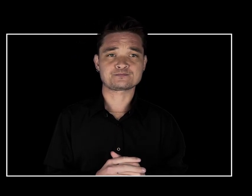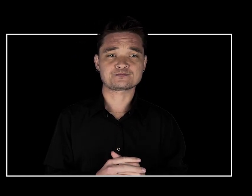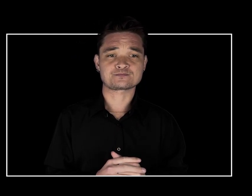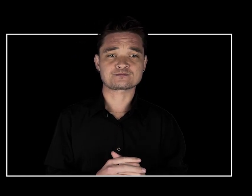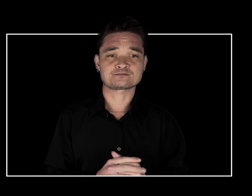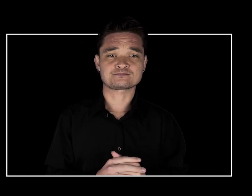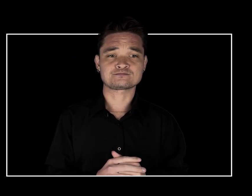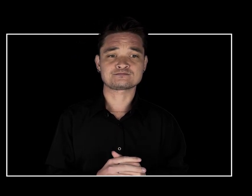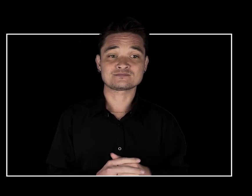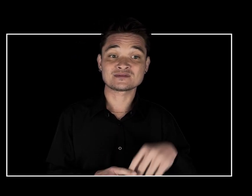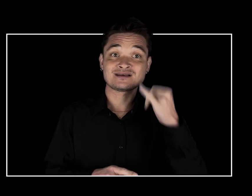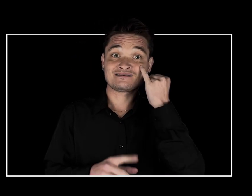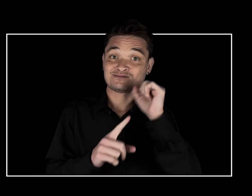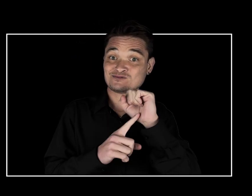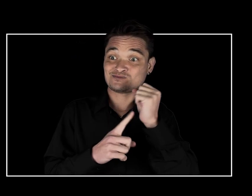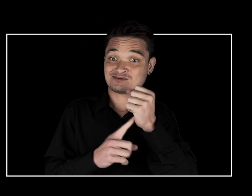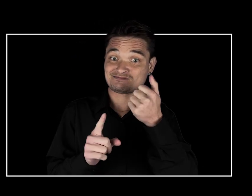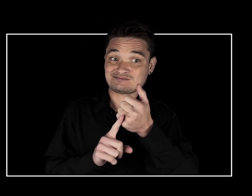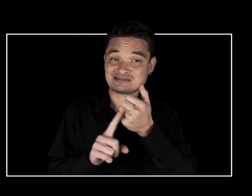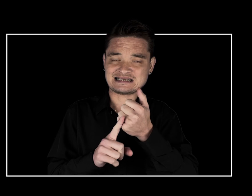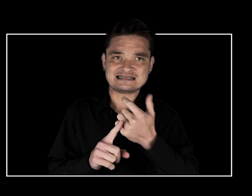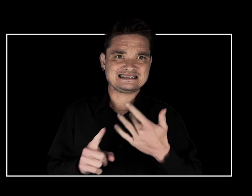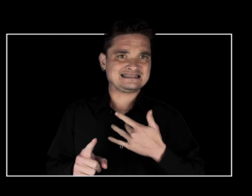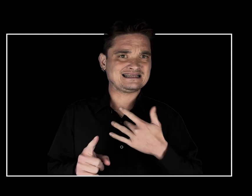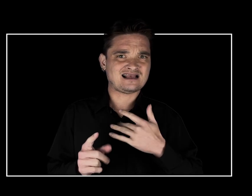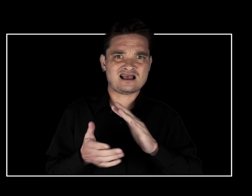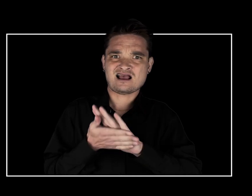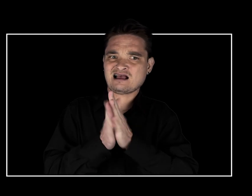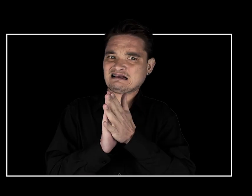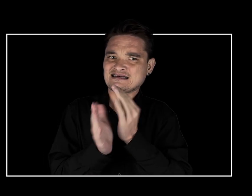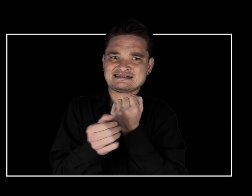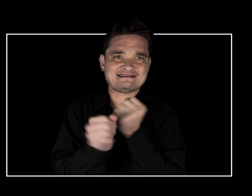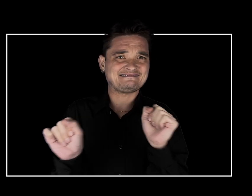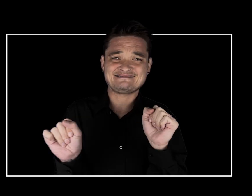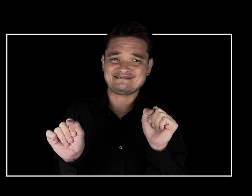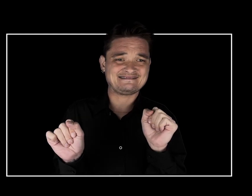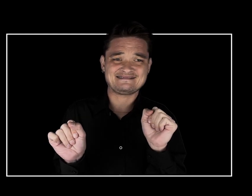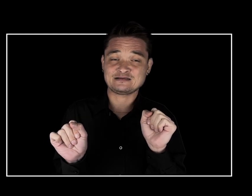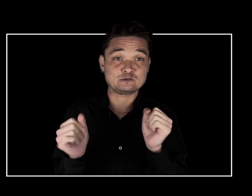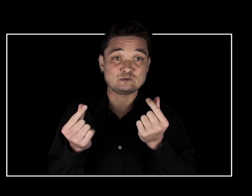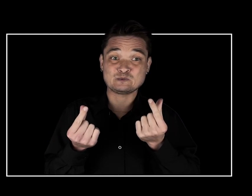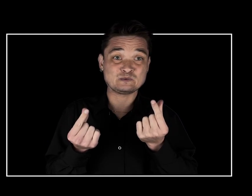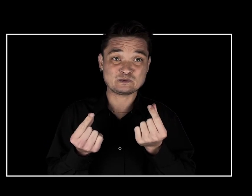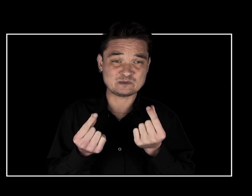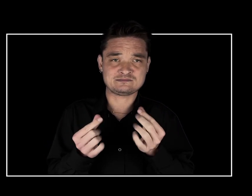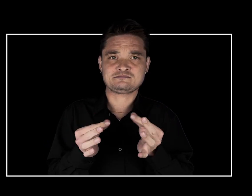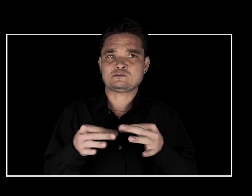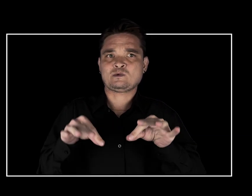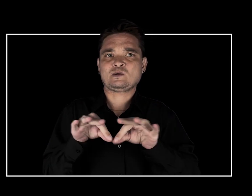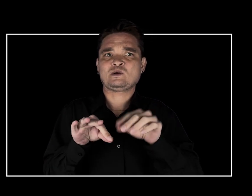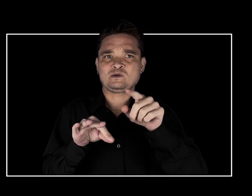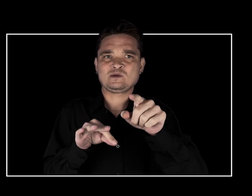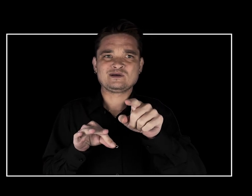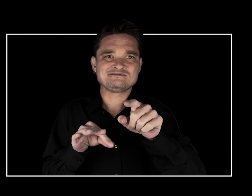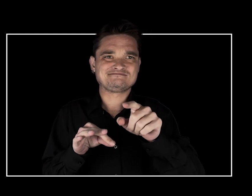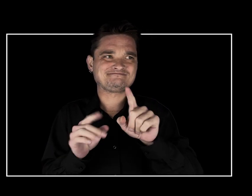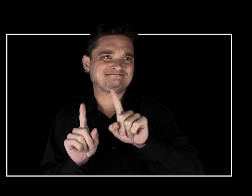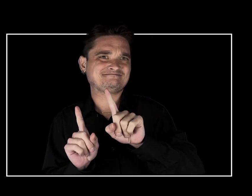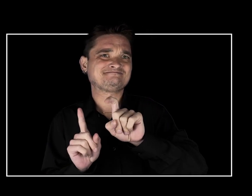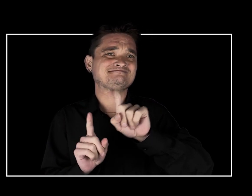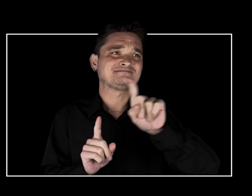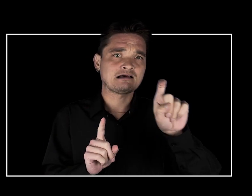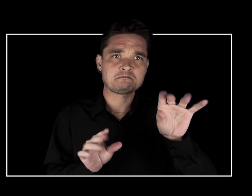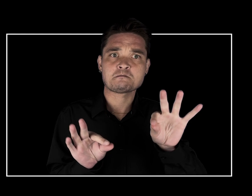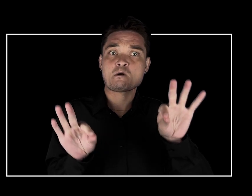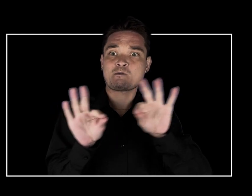If the situation becomes unsafe, stop. Ensure your personal safety and take the victim with you if you